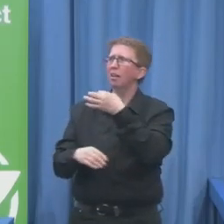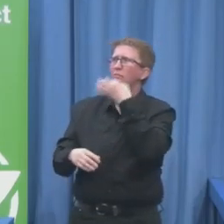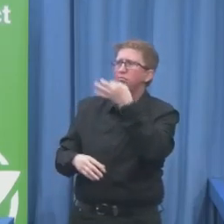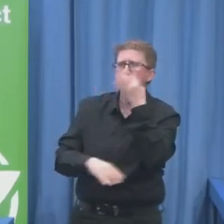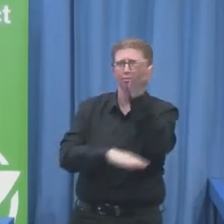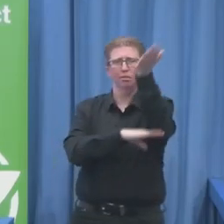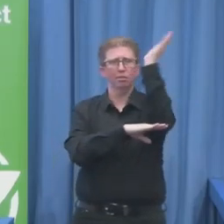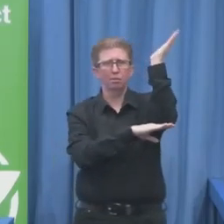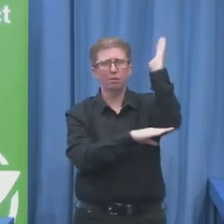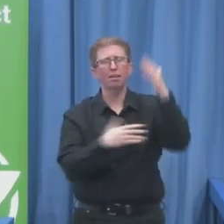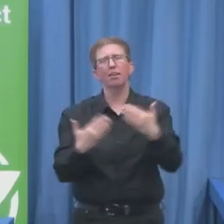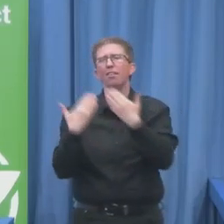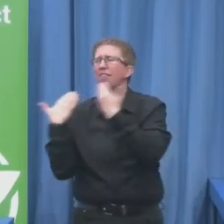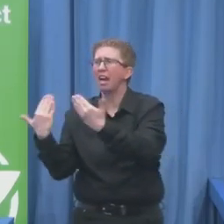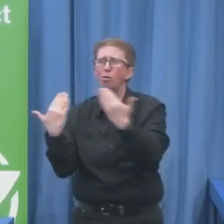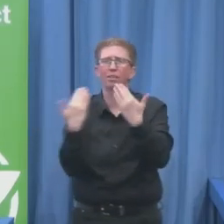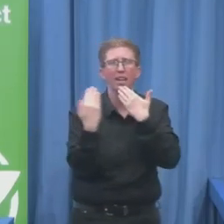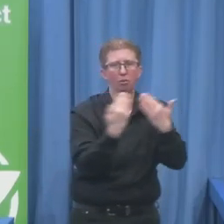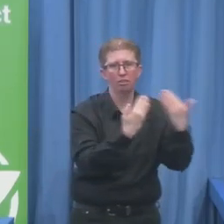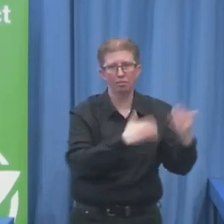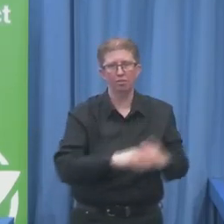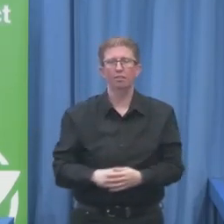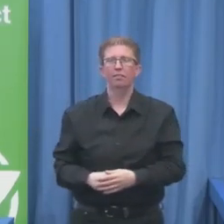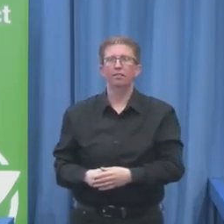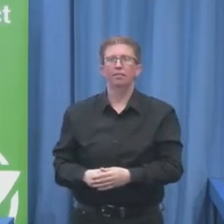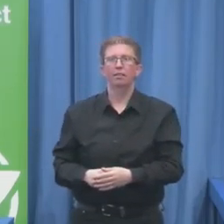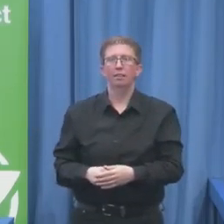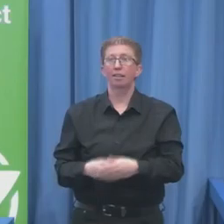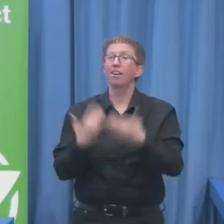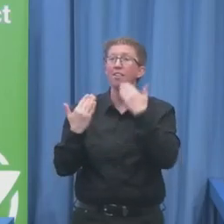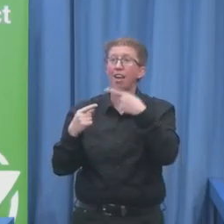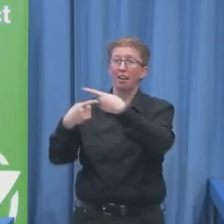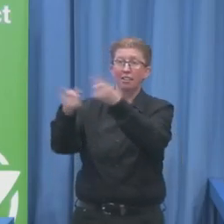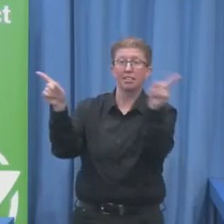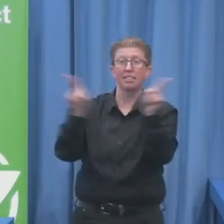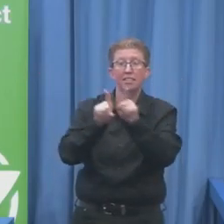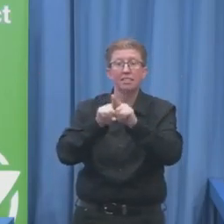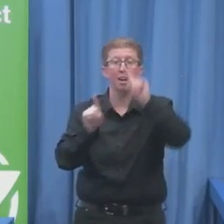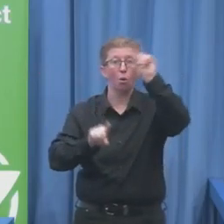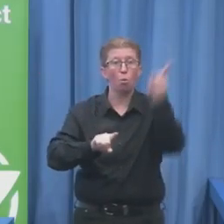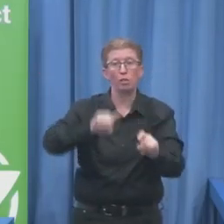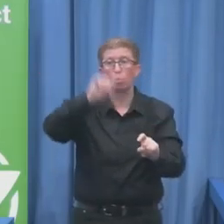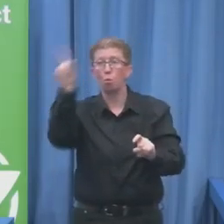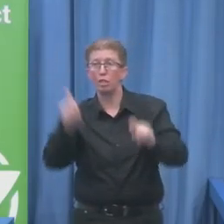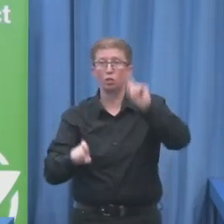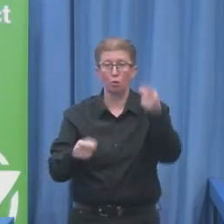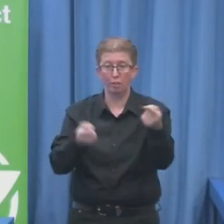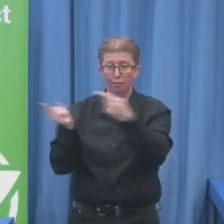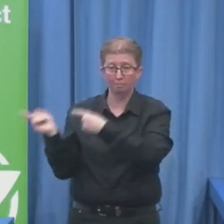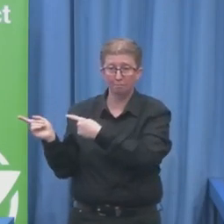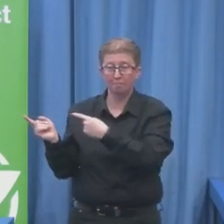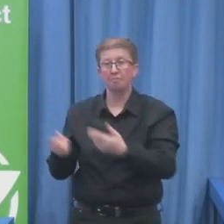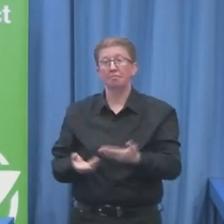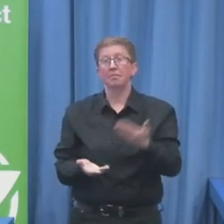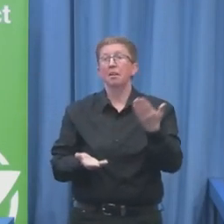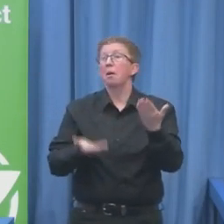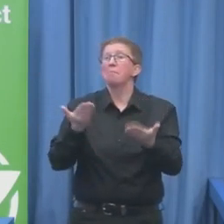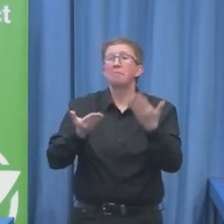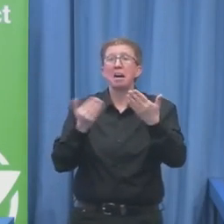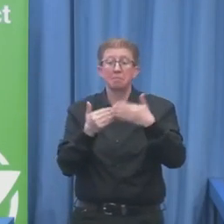welcomes individual questions. If somebody wants to approach us, please come. And thank you for that session, and thank